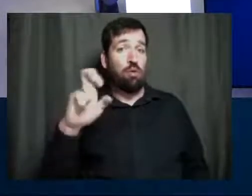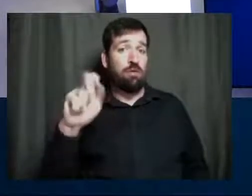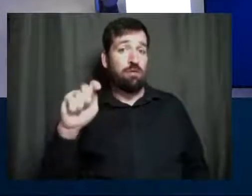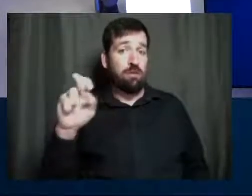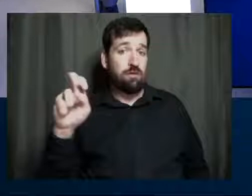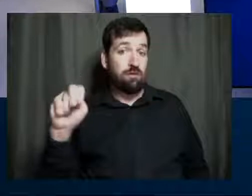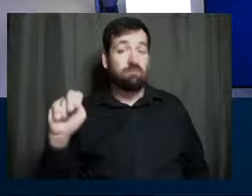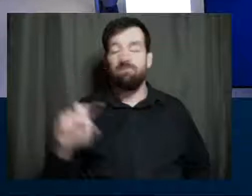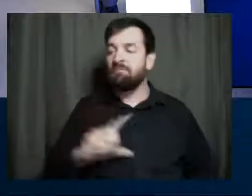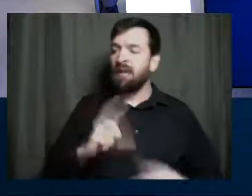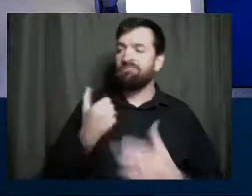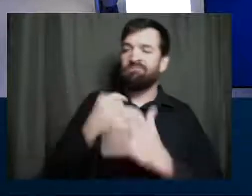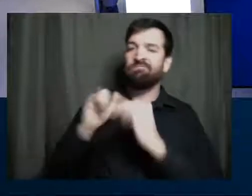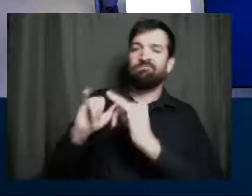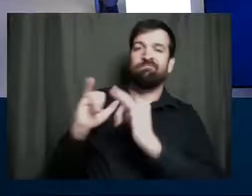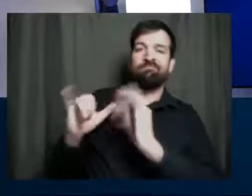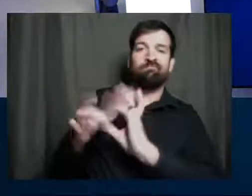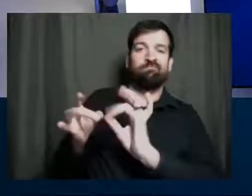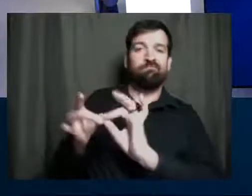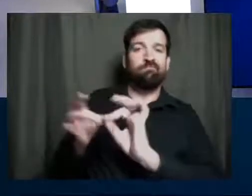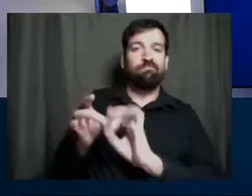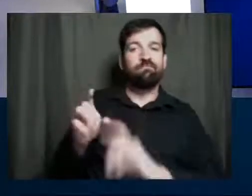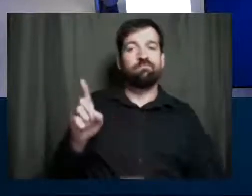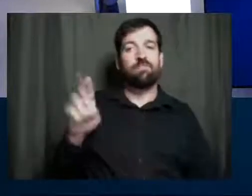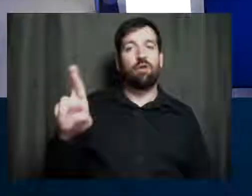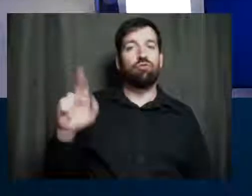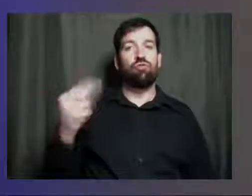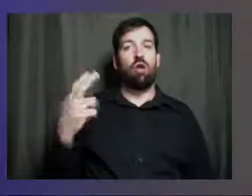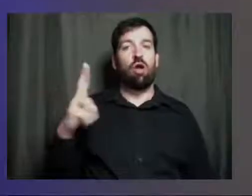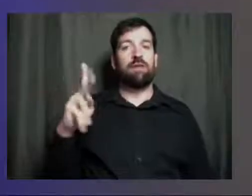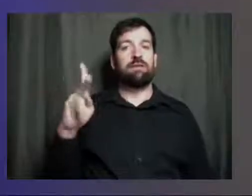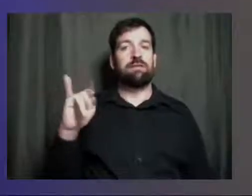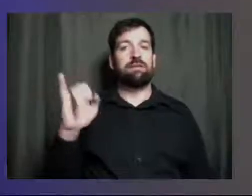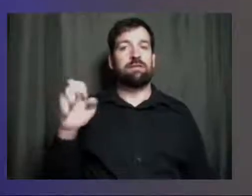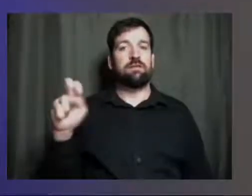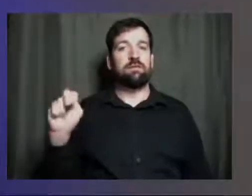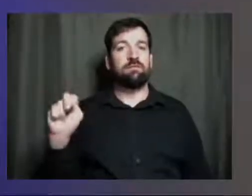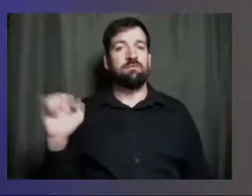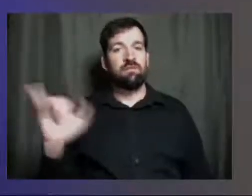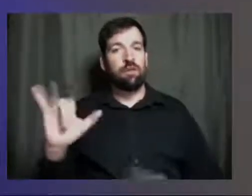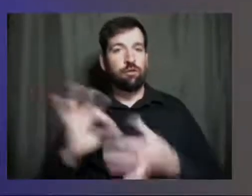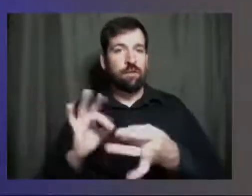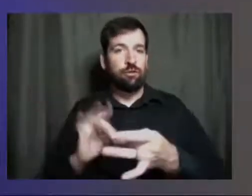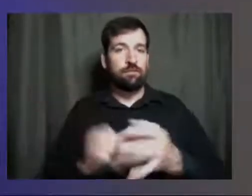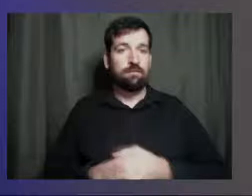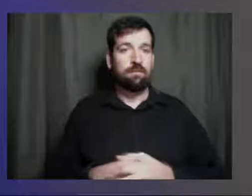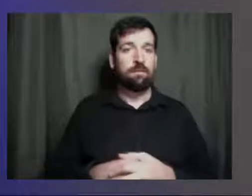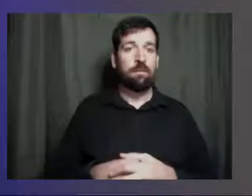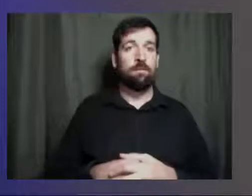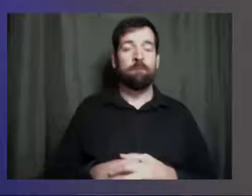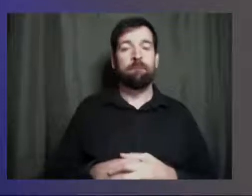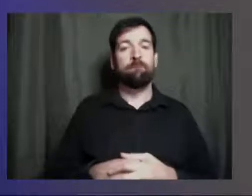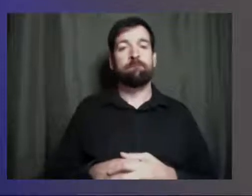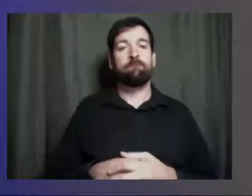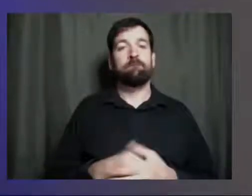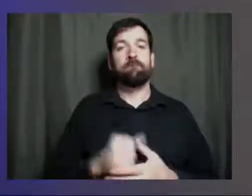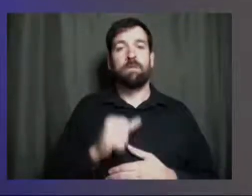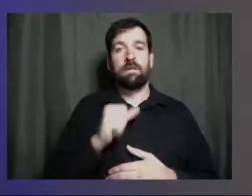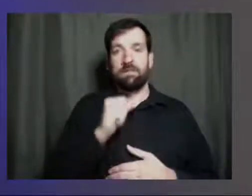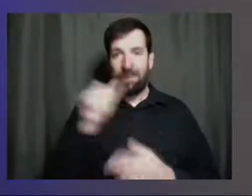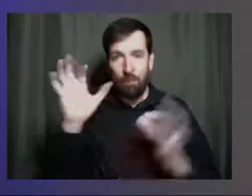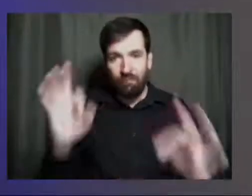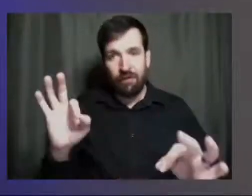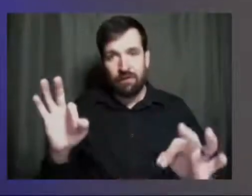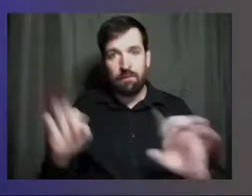Dr. Hawkinson's statement that like you said at the beginning, it's not perfect, but it's the best